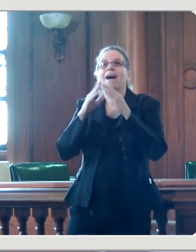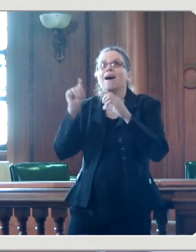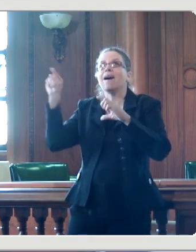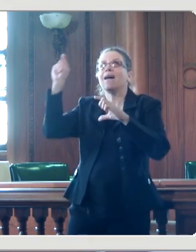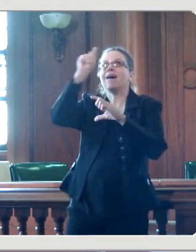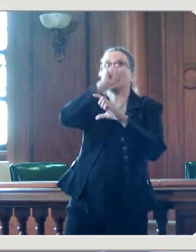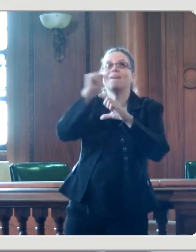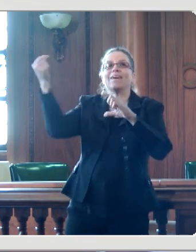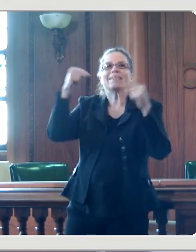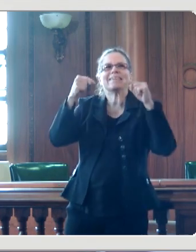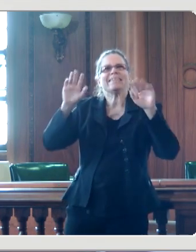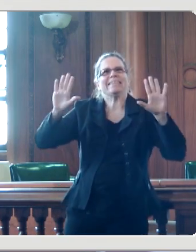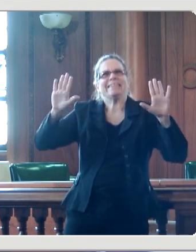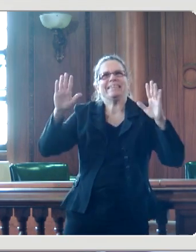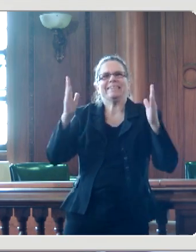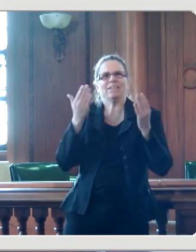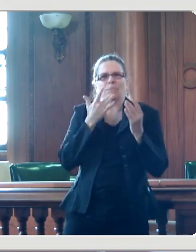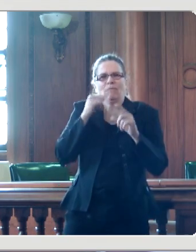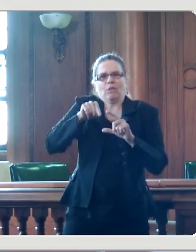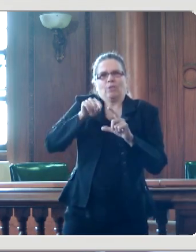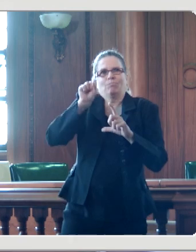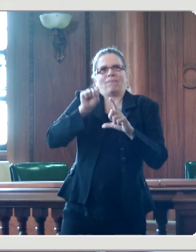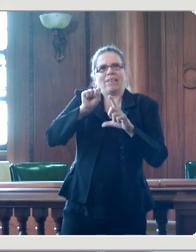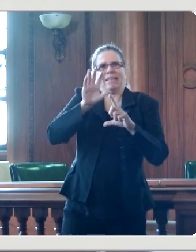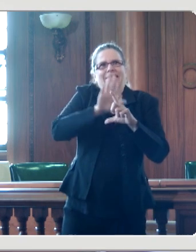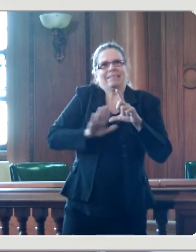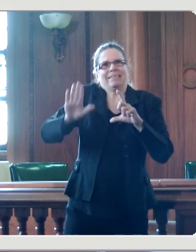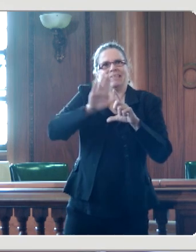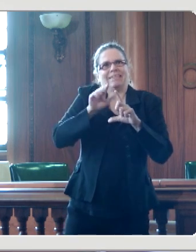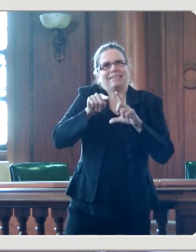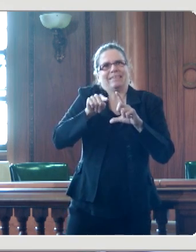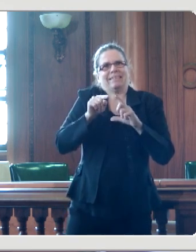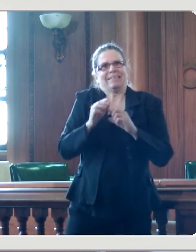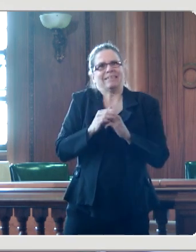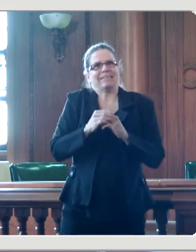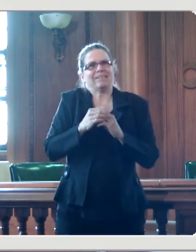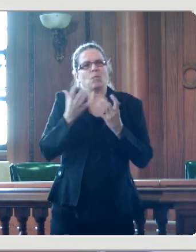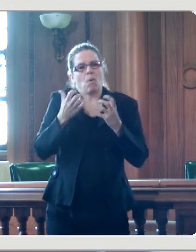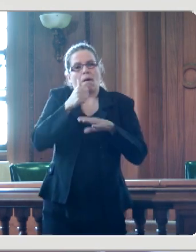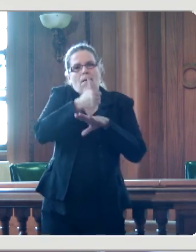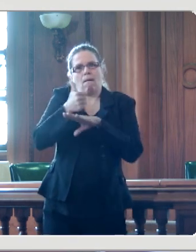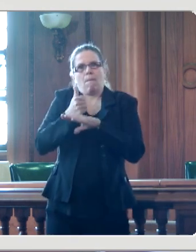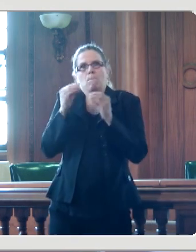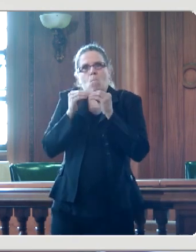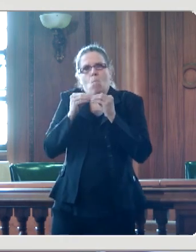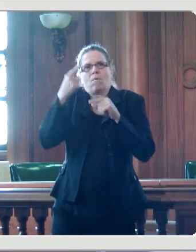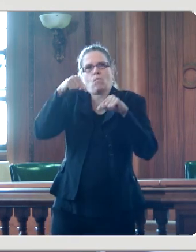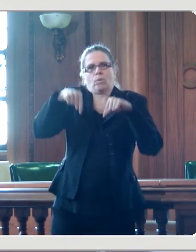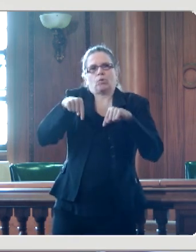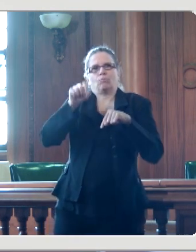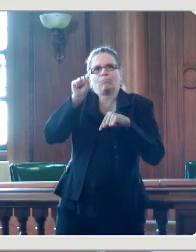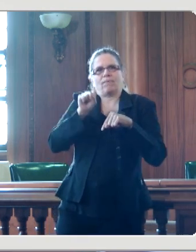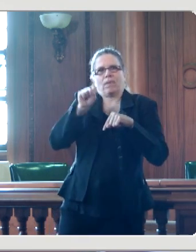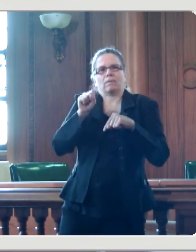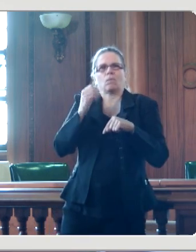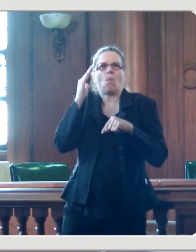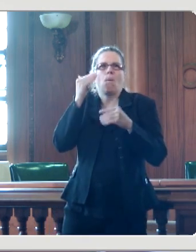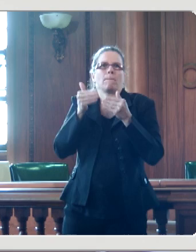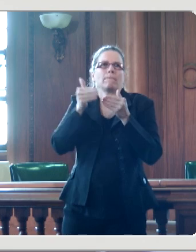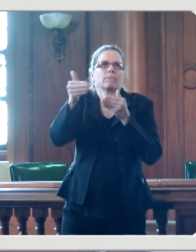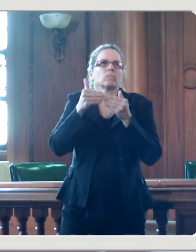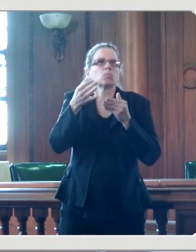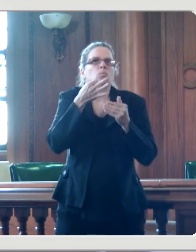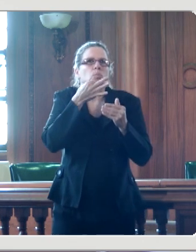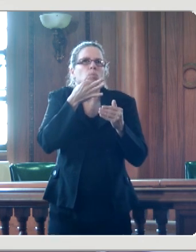we're pushing, and I believe there'll be some announcements coming up very shortly on expansion of